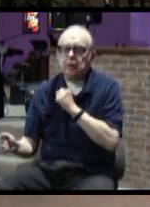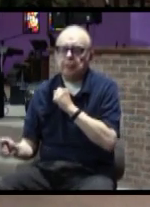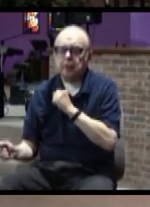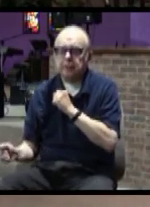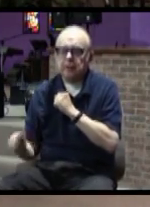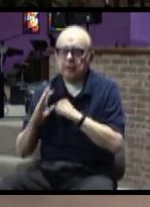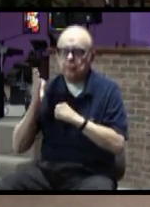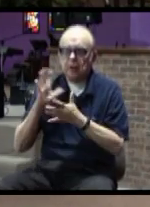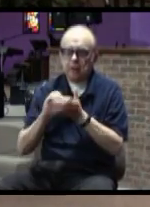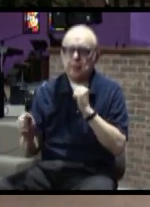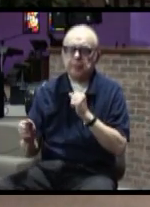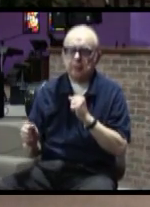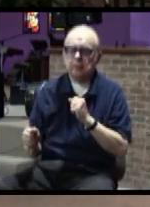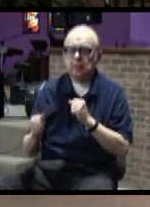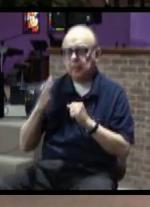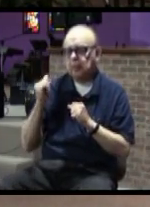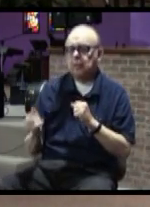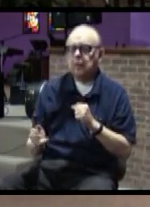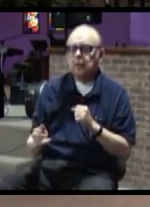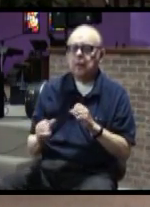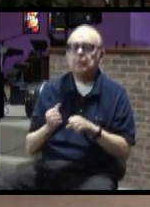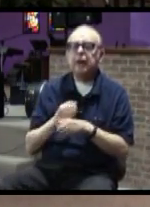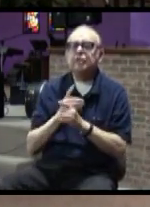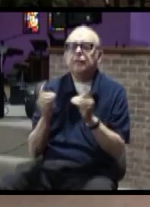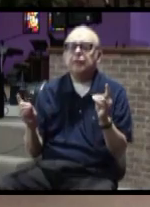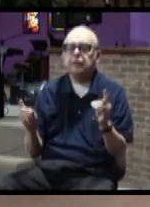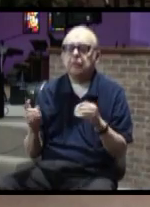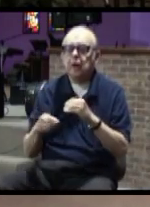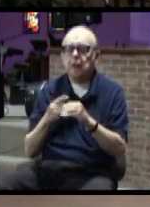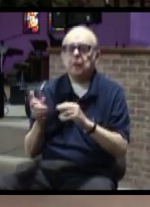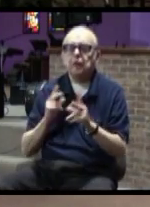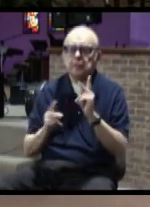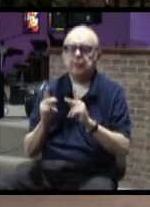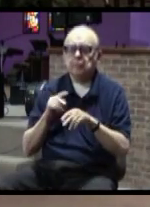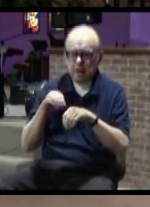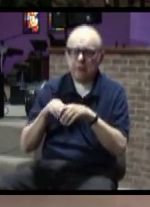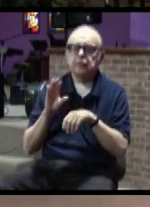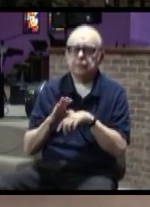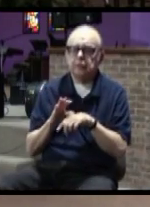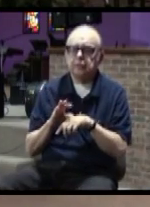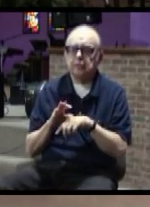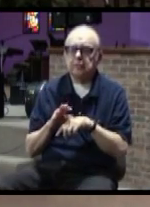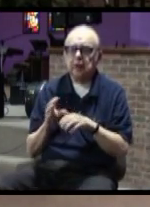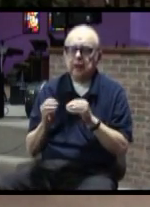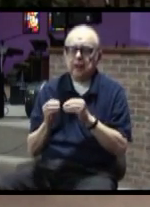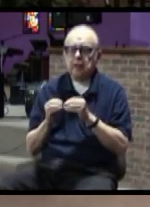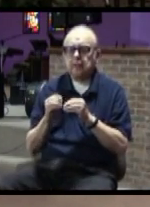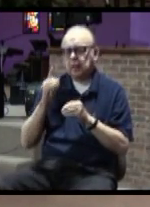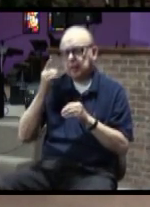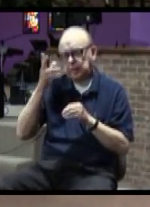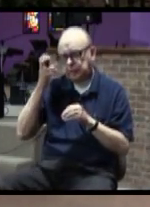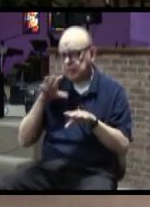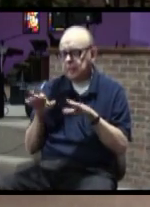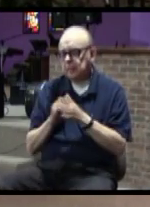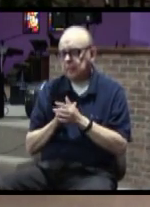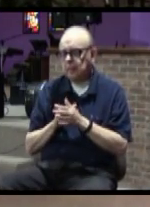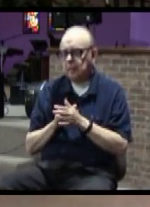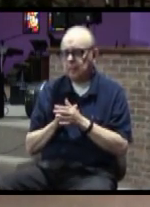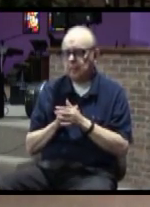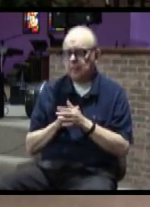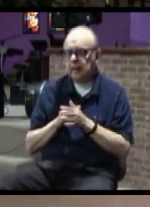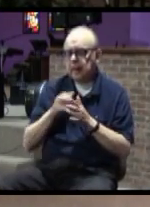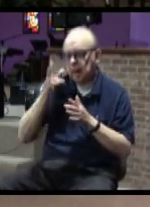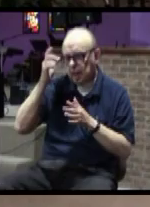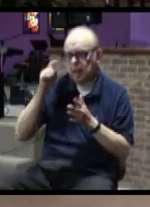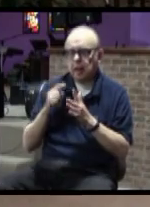going to try to rip it apart and cause division among all of us. And the more that he